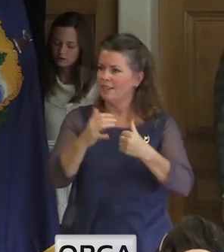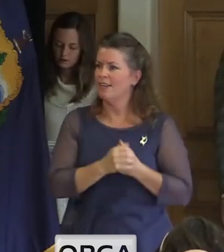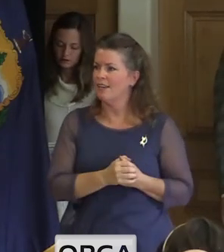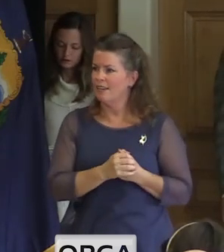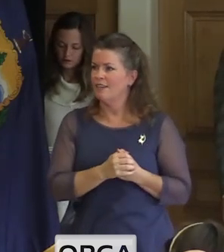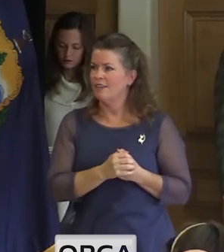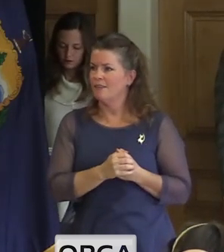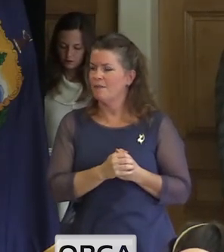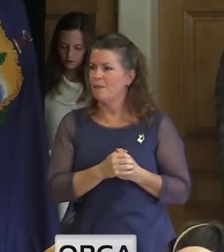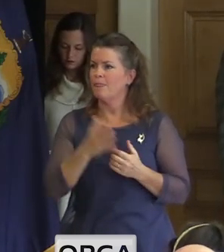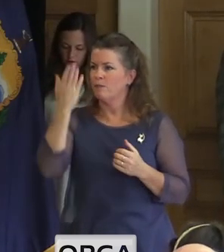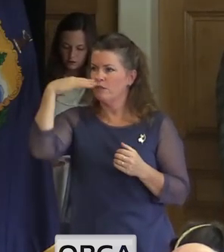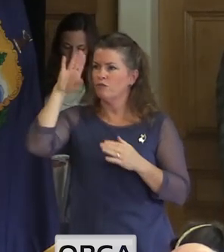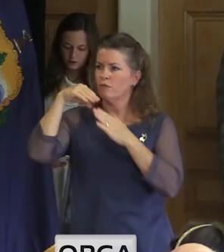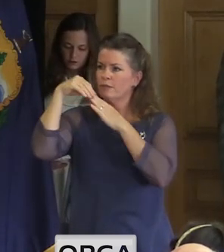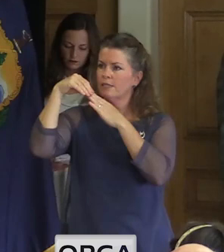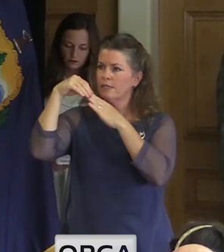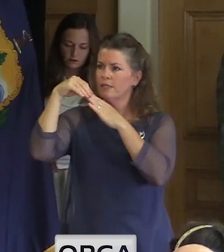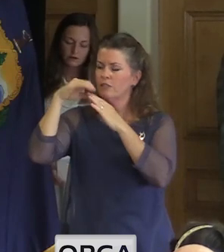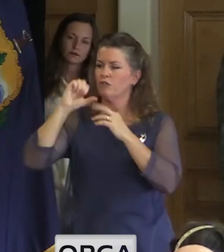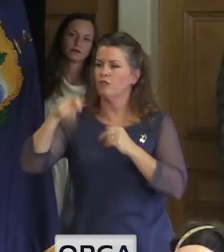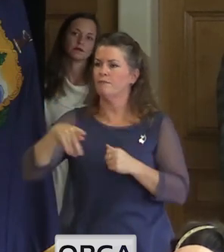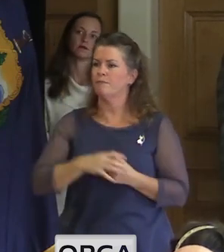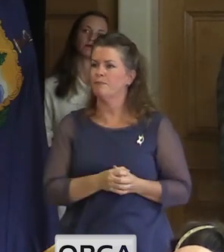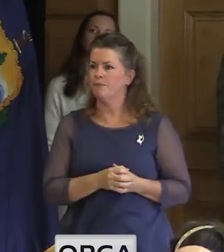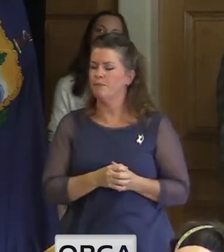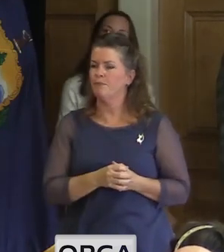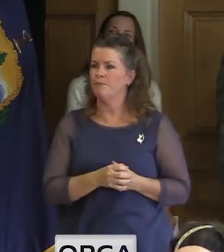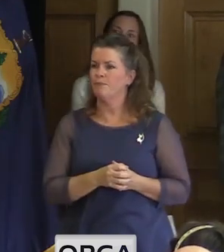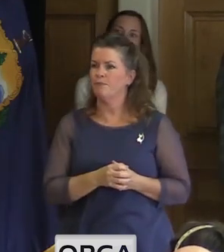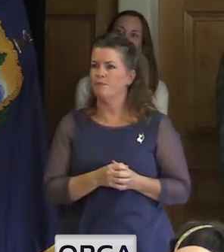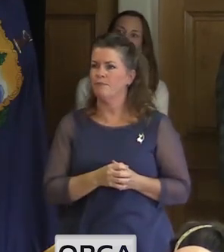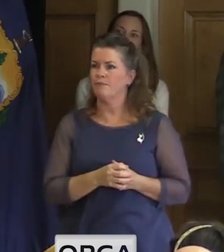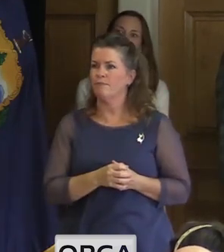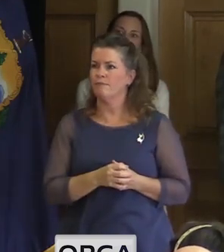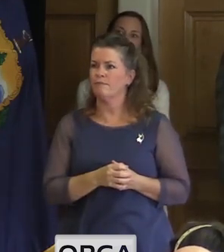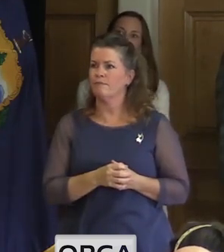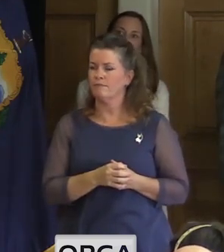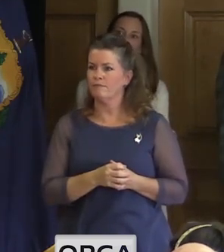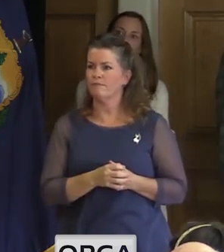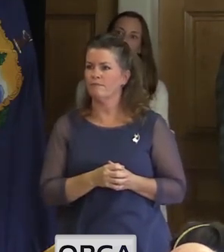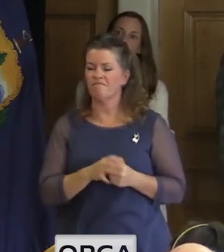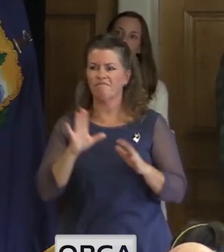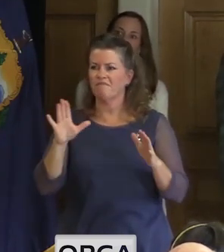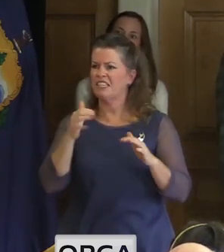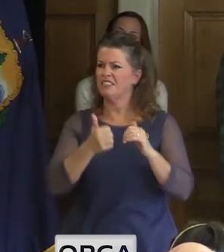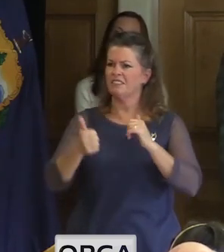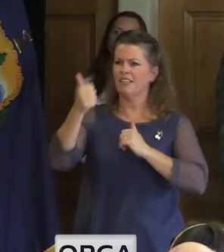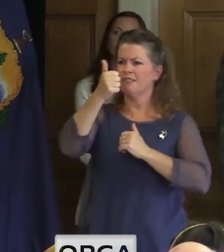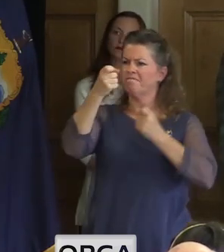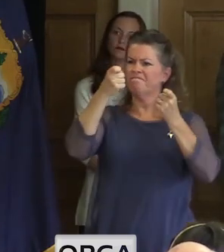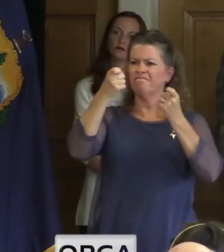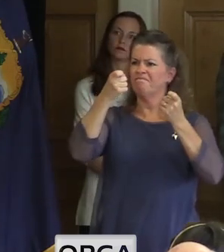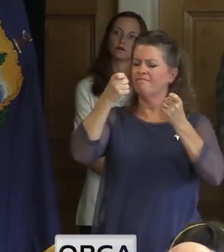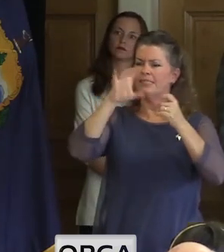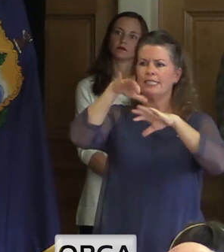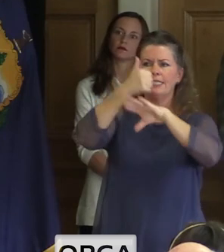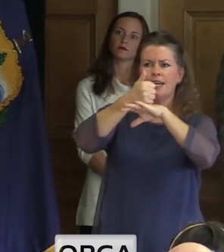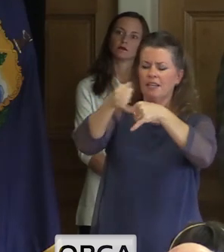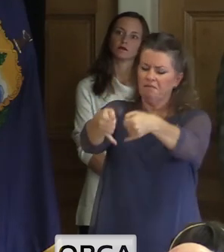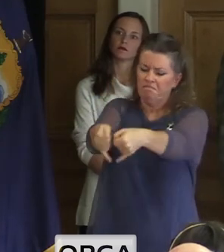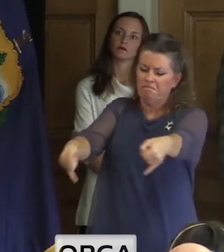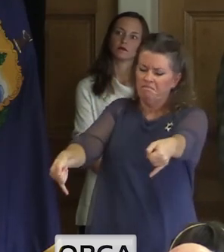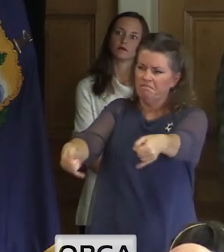in which Trump's leadership, in terms of authoritarianism, in terms of divisiveness, I